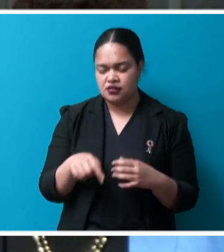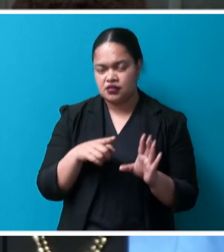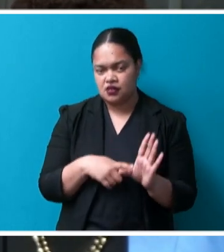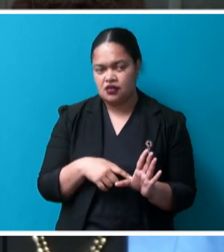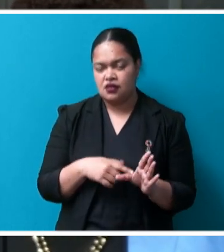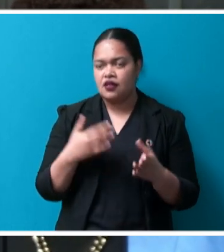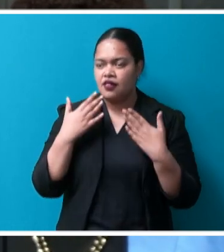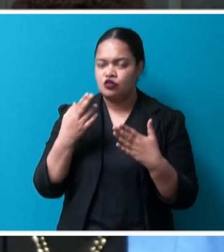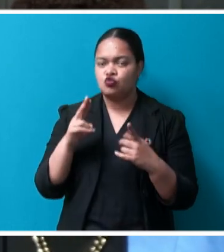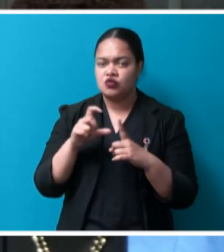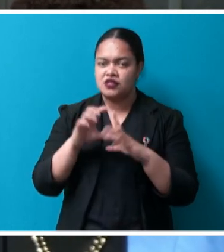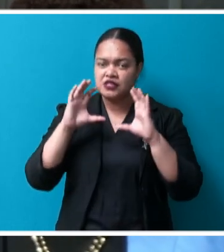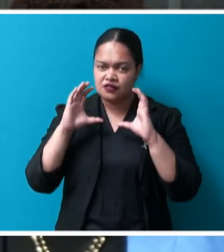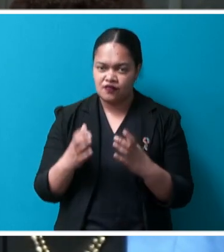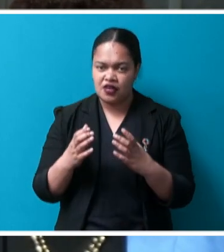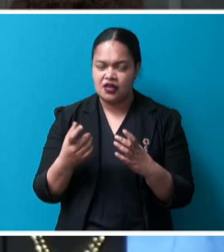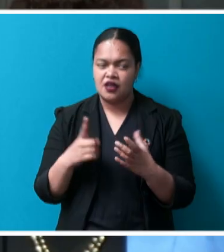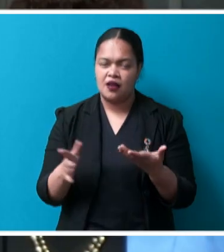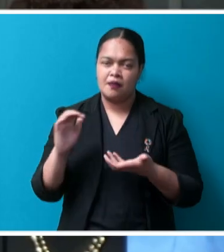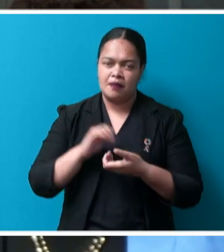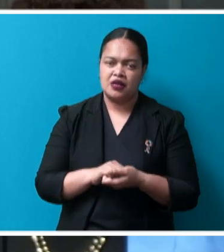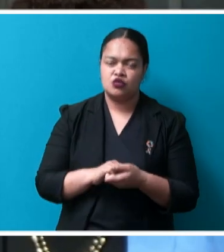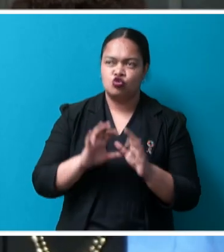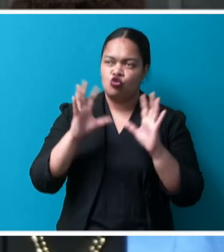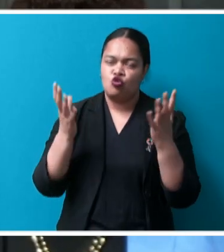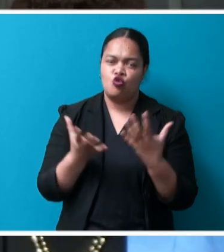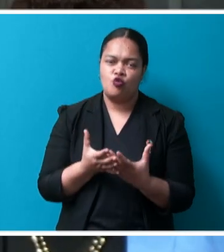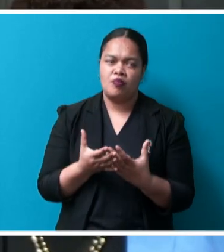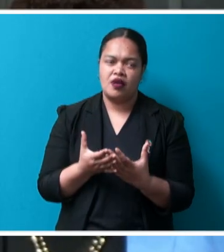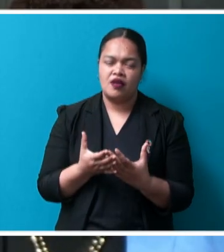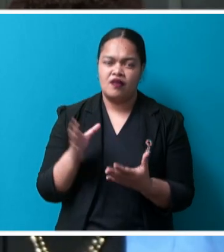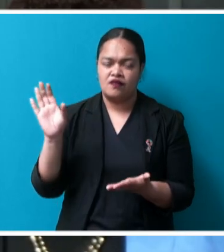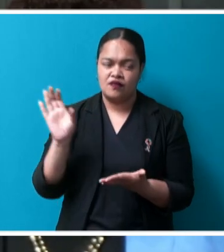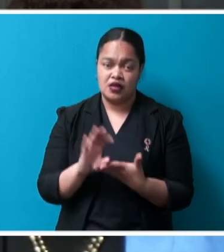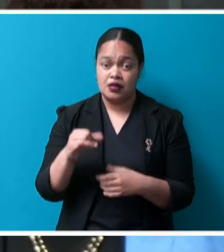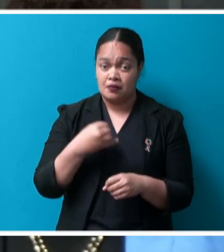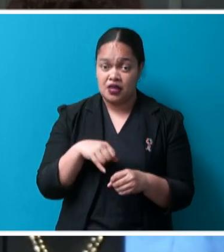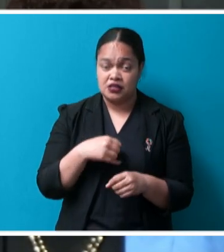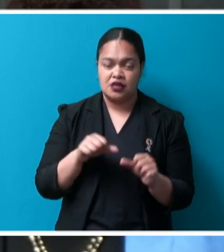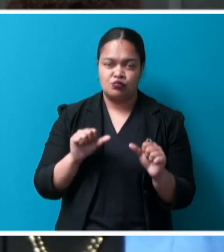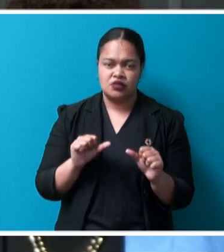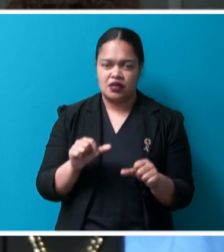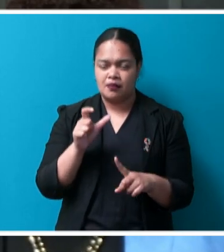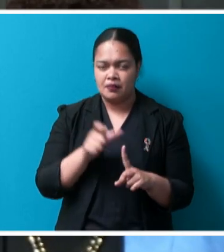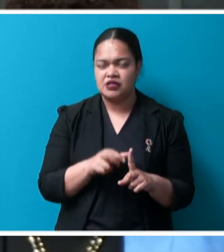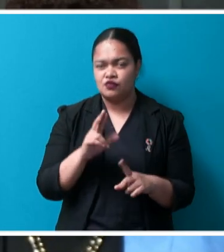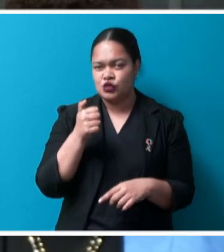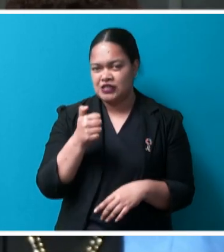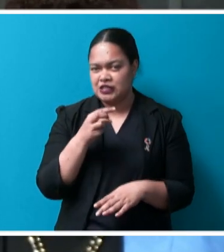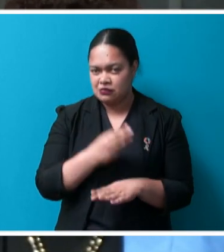DFED and our partners at the Global Fund. A medicine that protects a person for 6 months at a